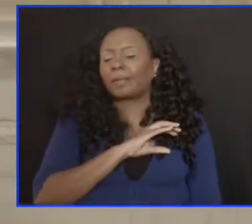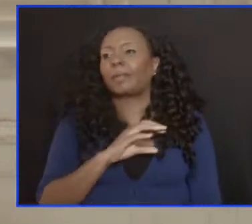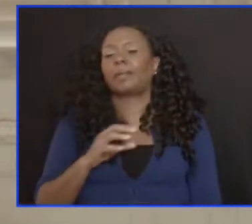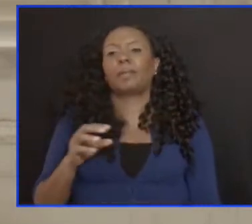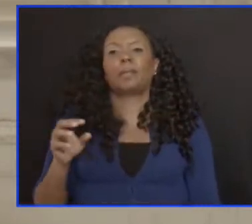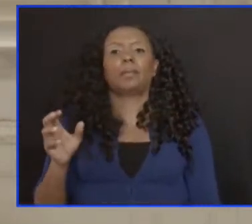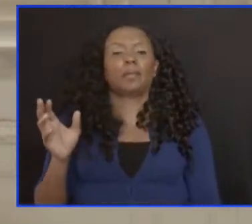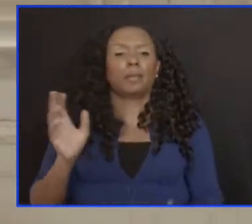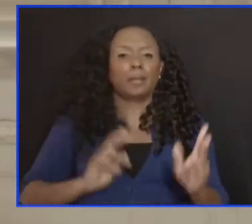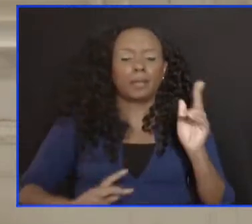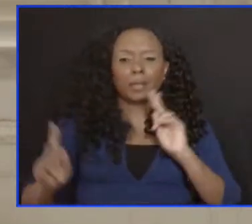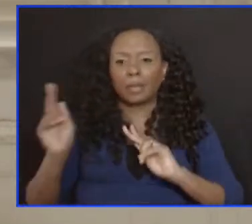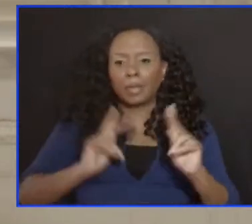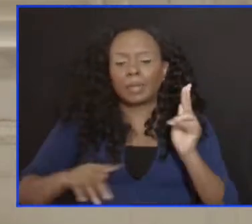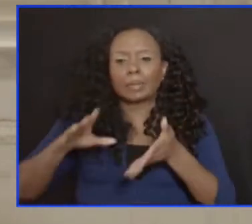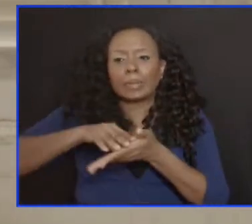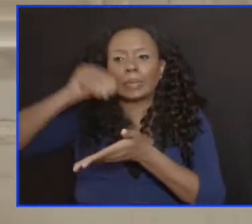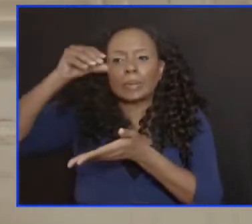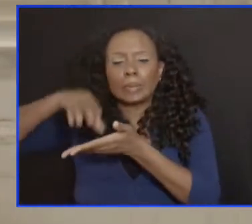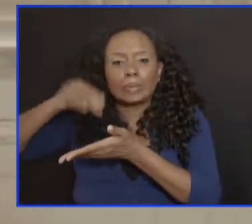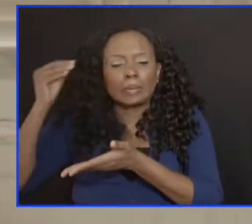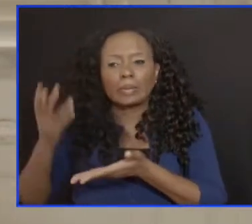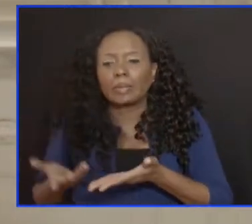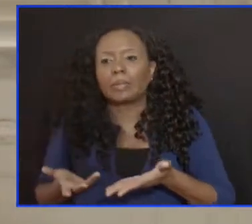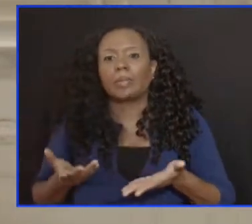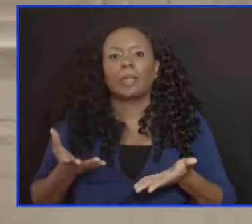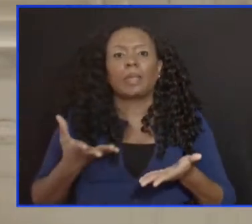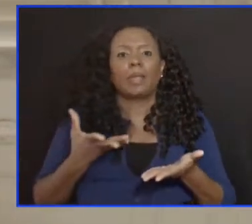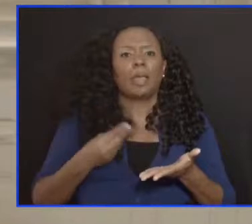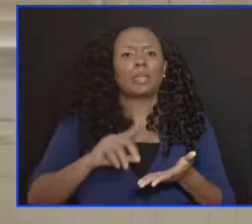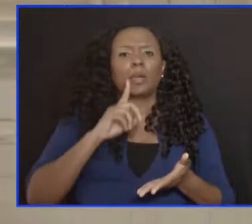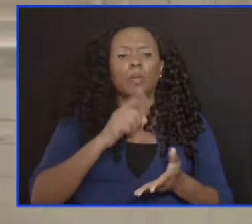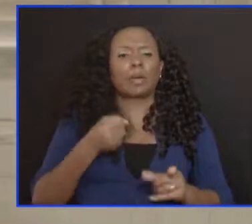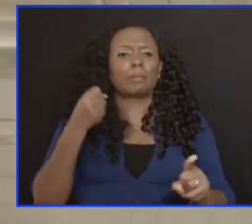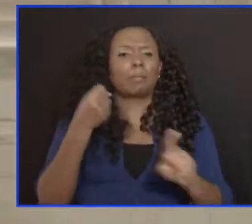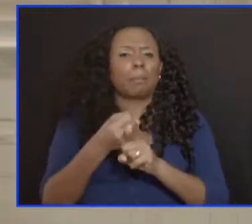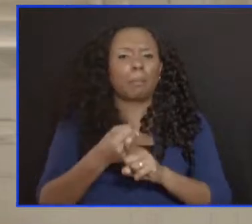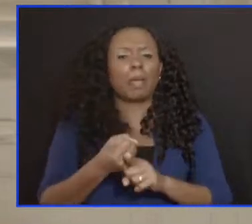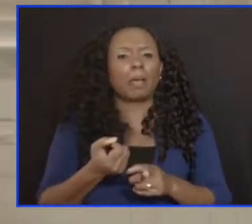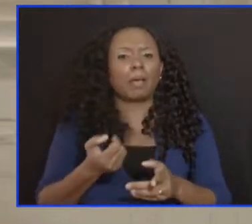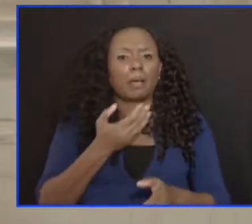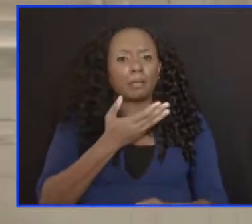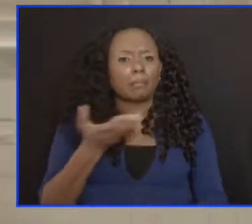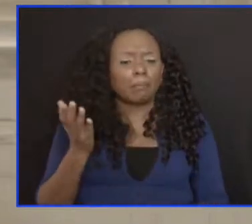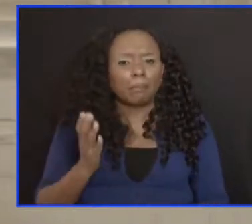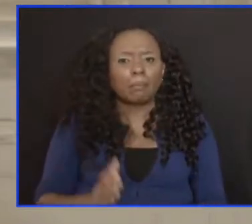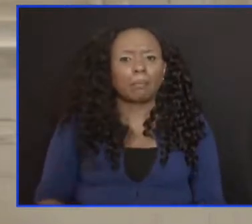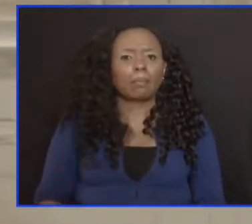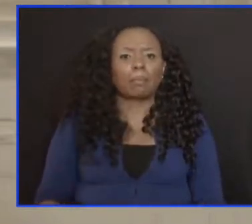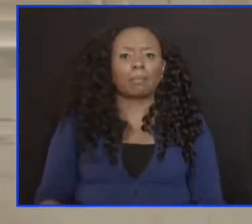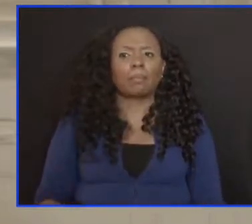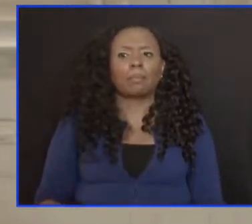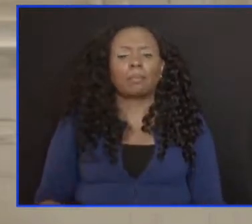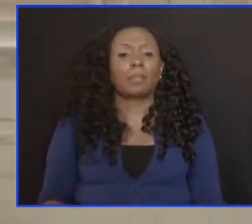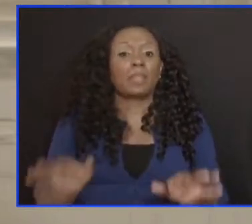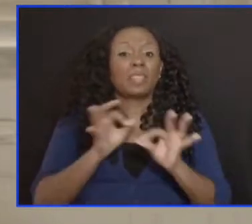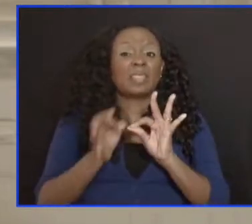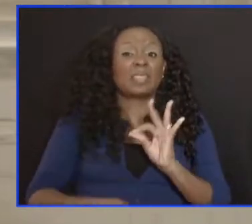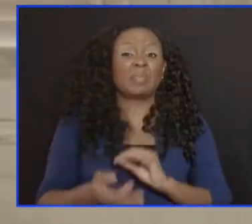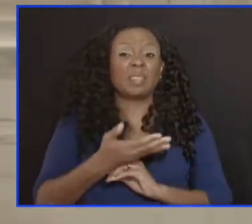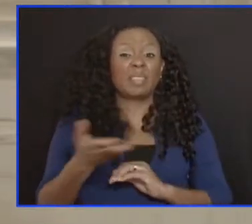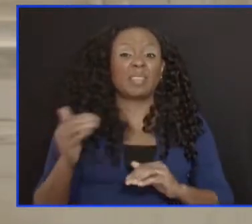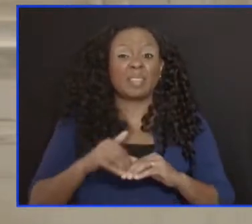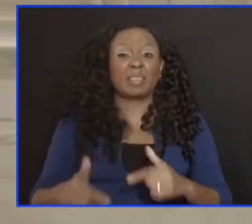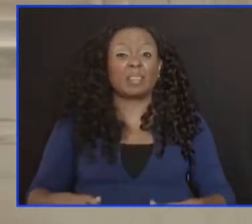to be educated, and of people's capacity to catch the bus, and to do the simple things in life.